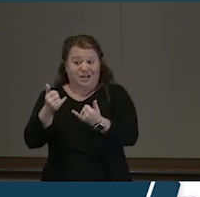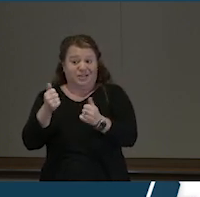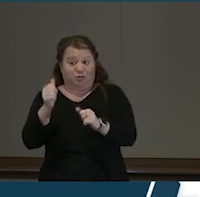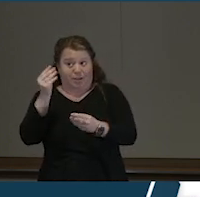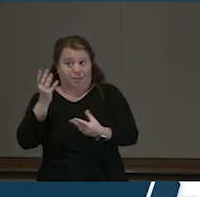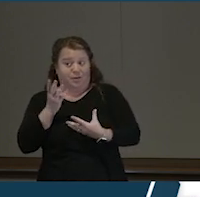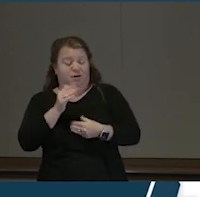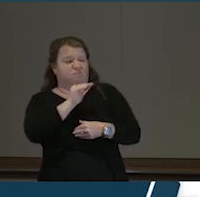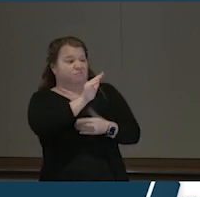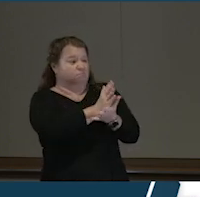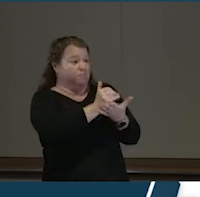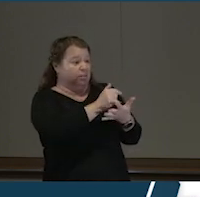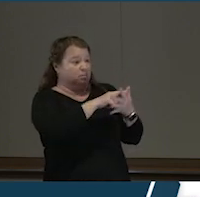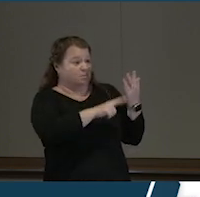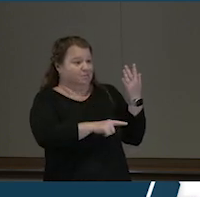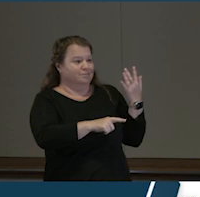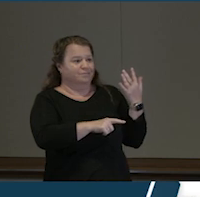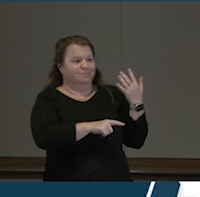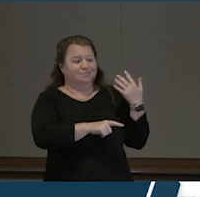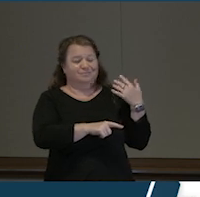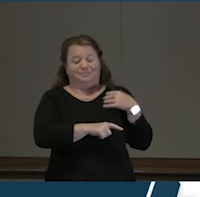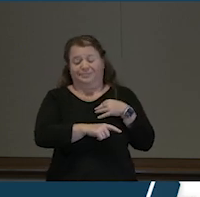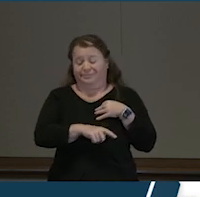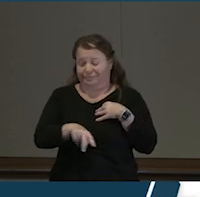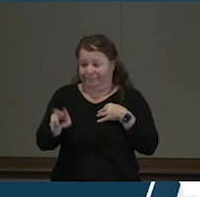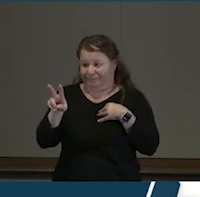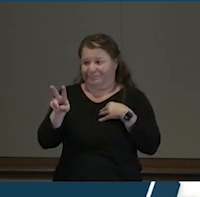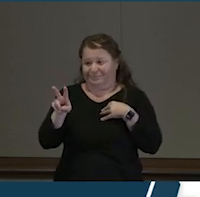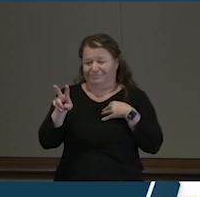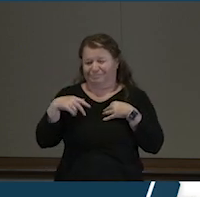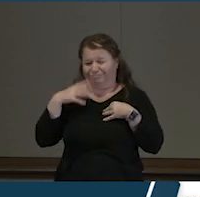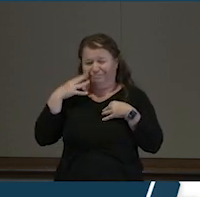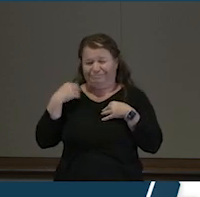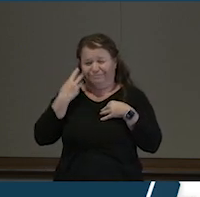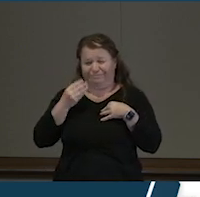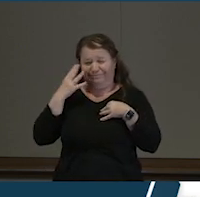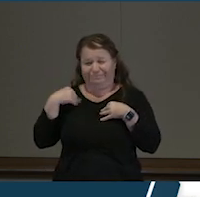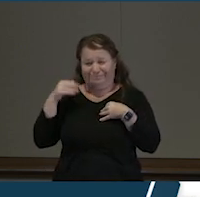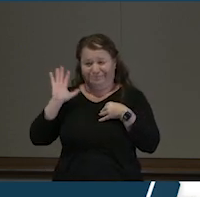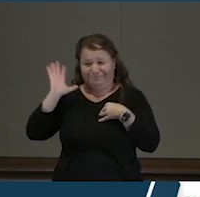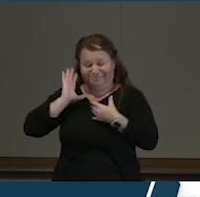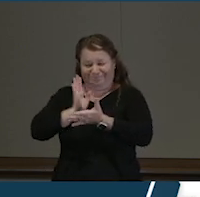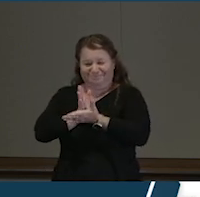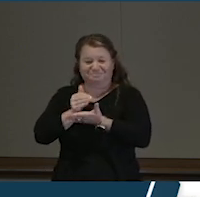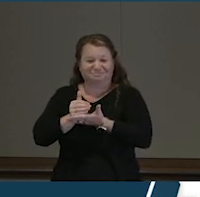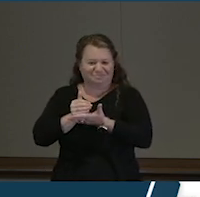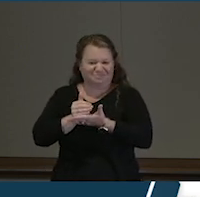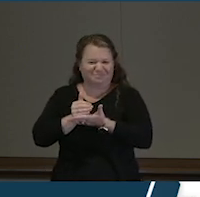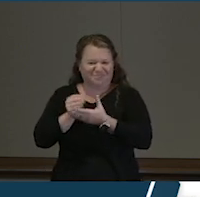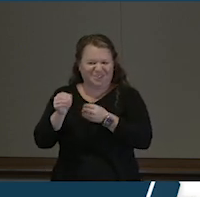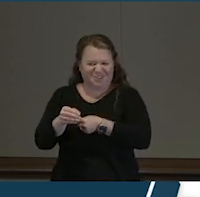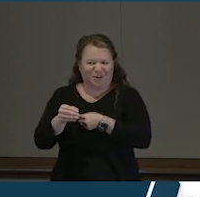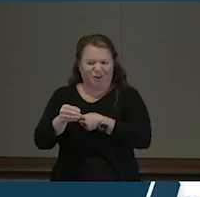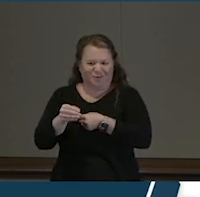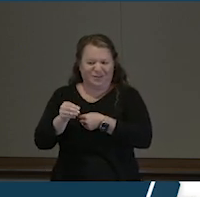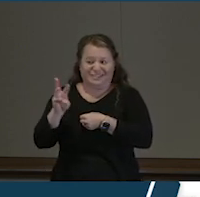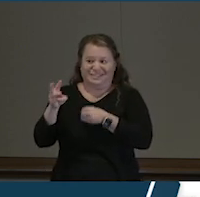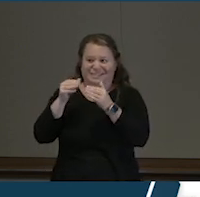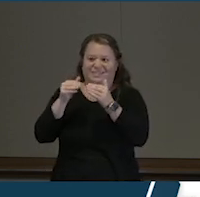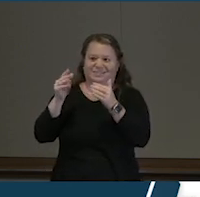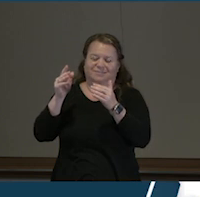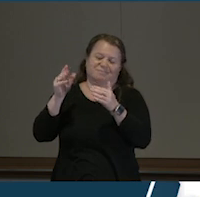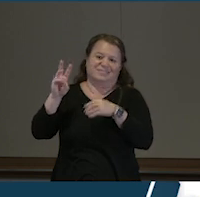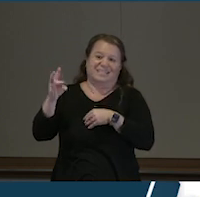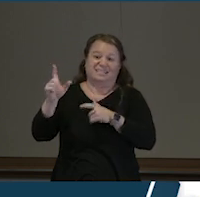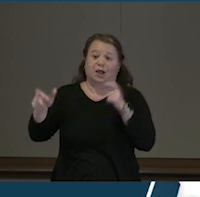about the budget, I love how I can say, I'm very aware of the budget. I worked in the budget office of the 6th largest school district